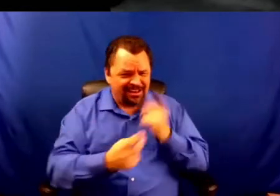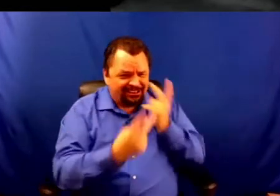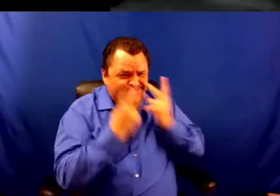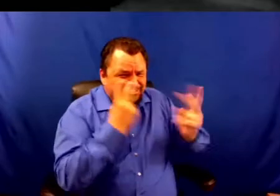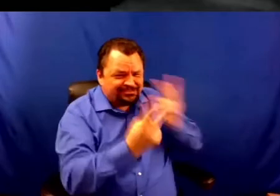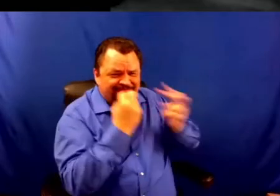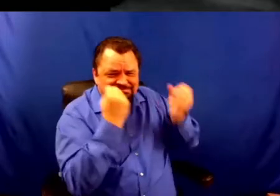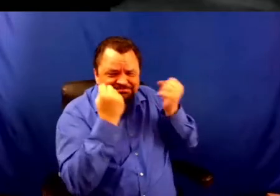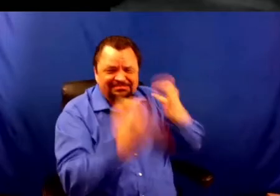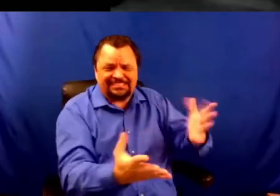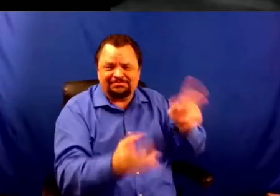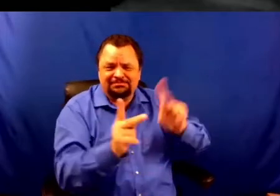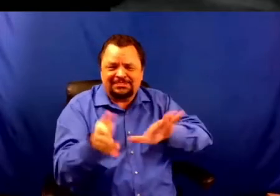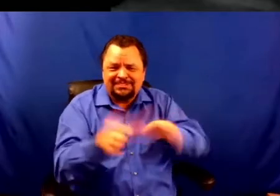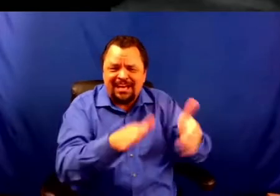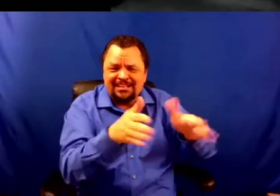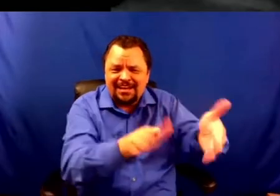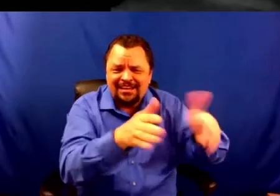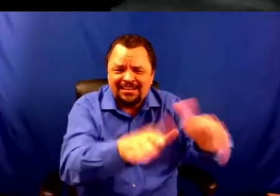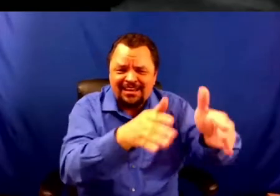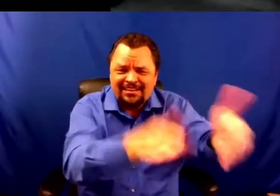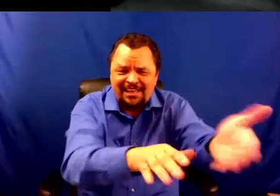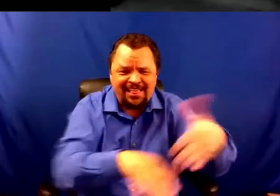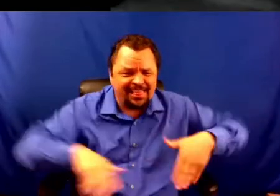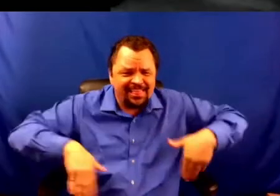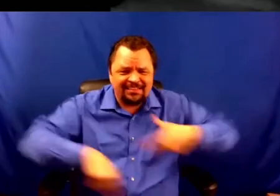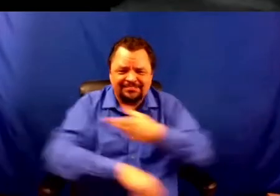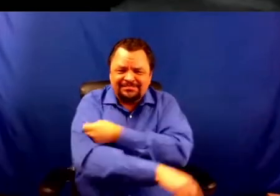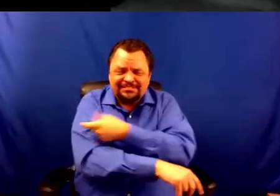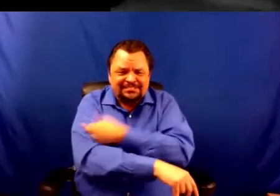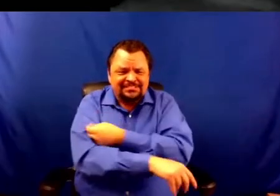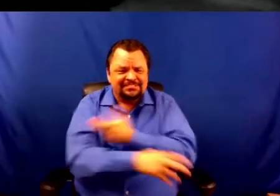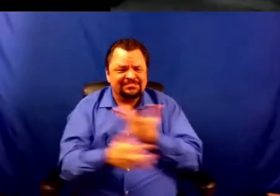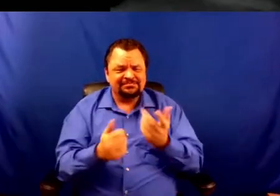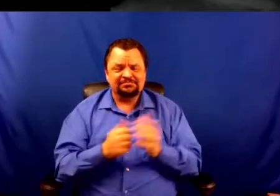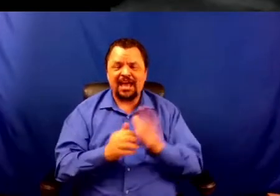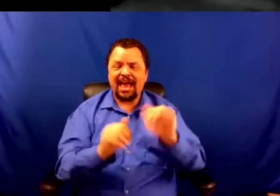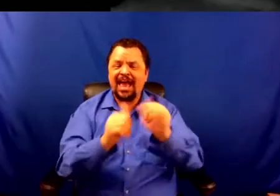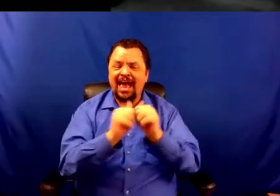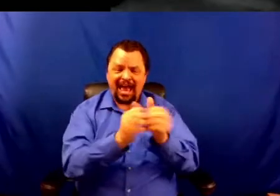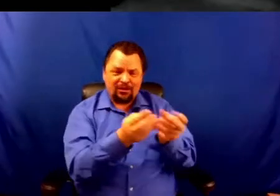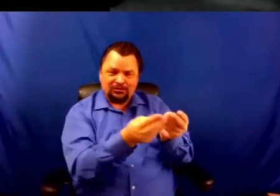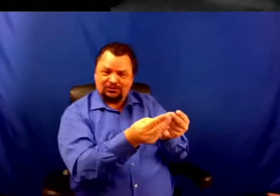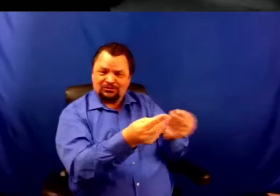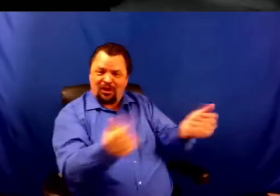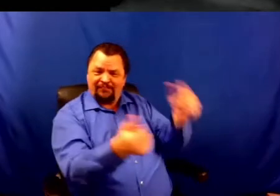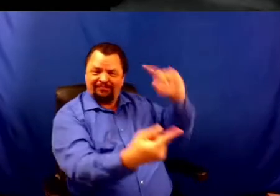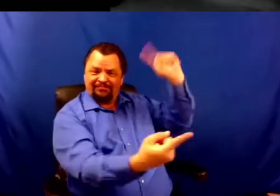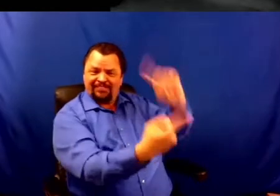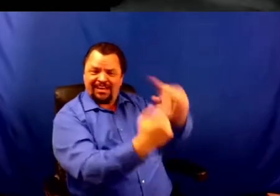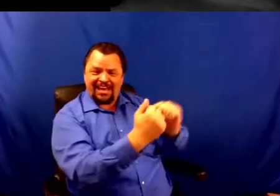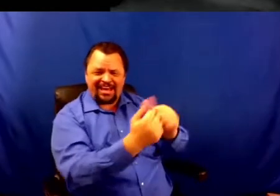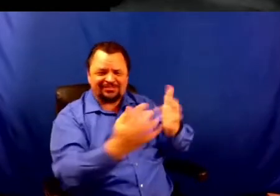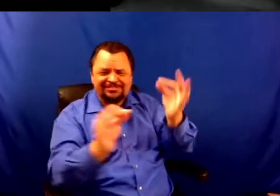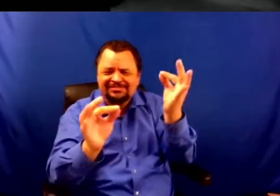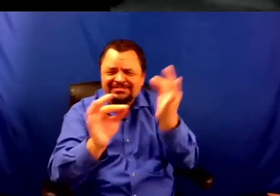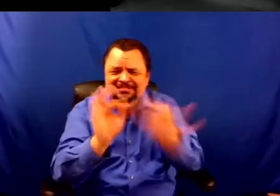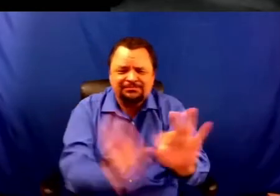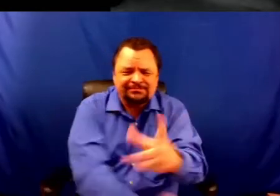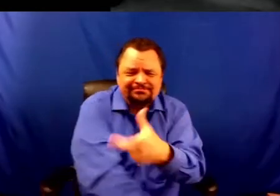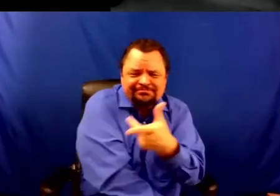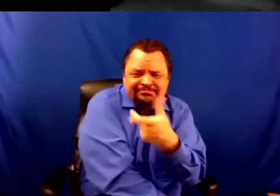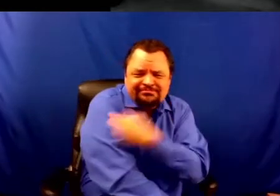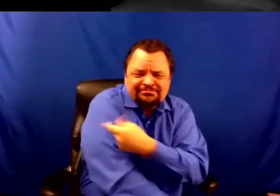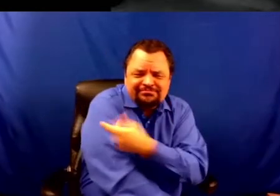if all of us got vaccinated, this would slowly end. It's not a government conspiracy. There's not